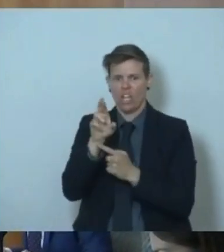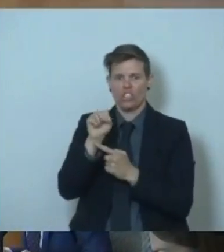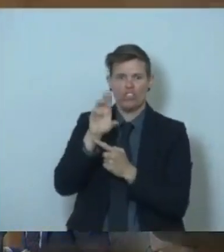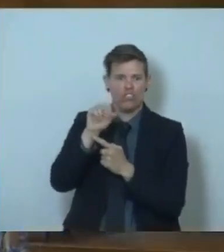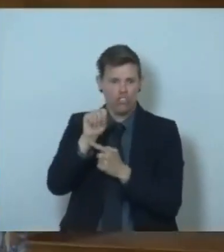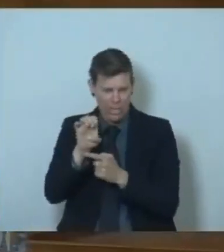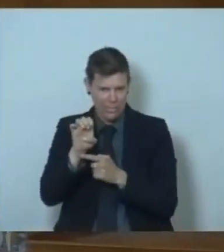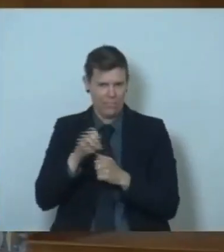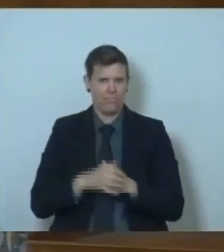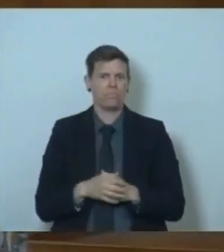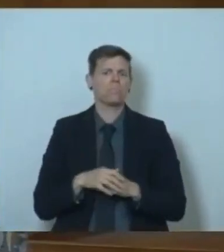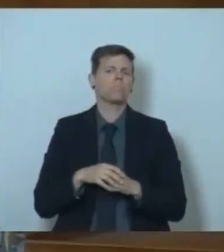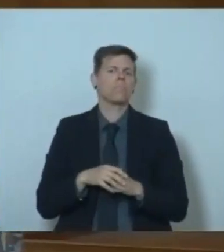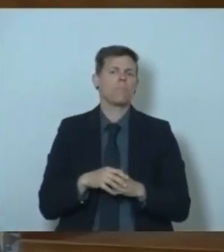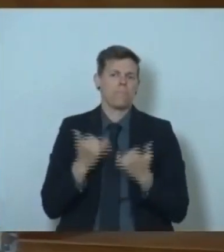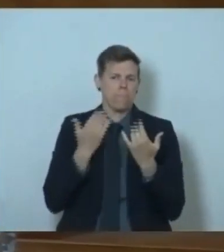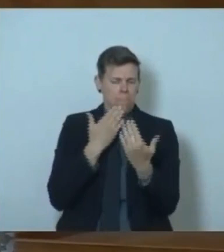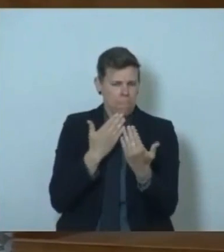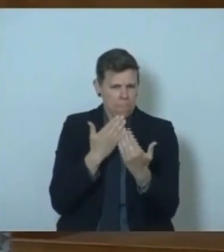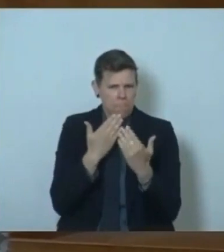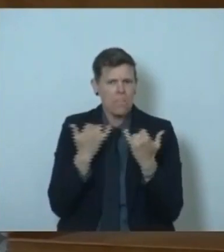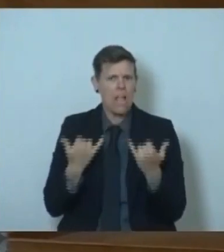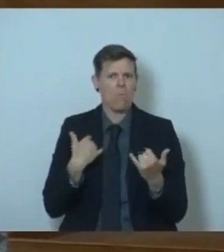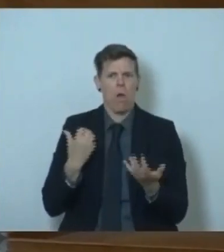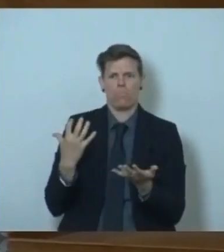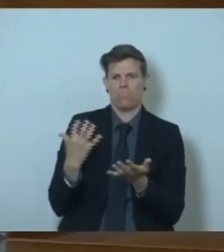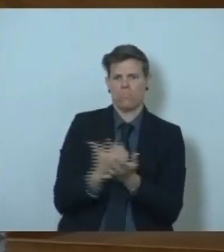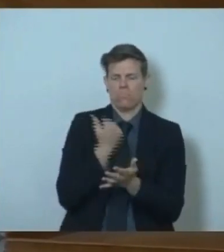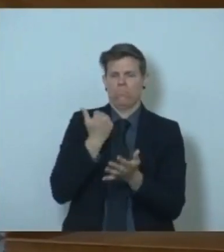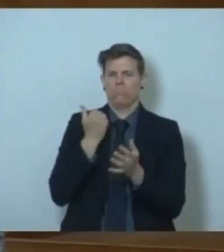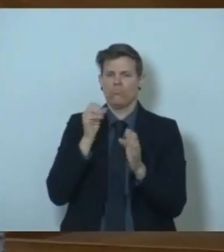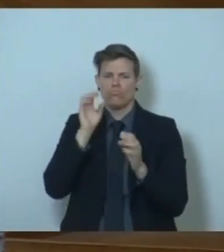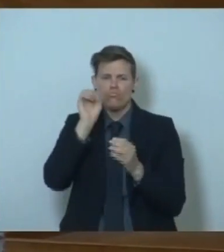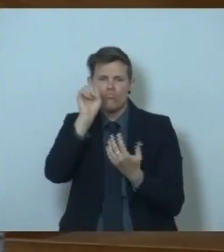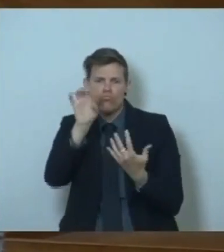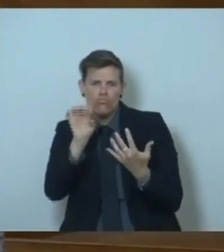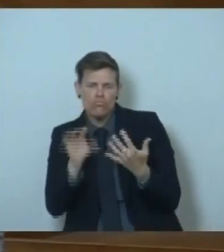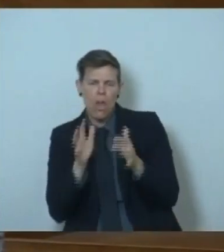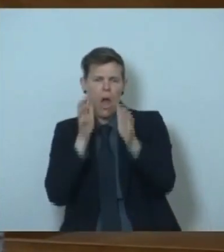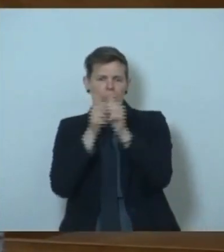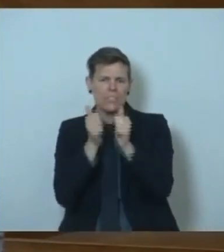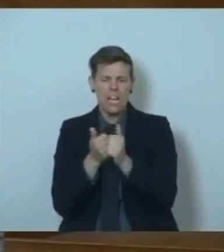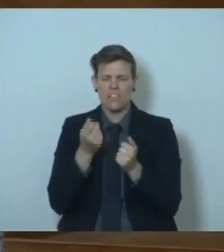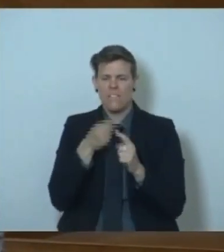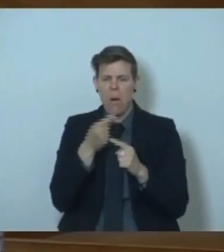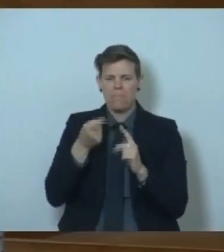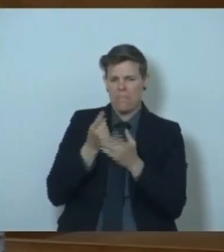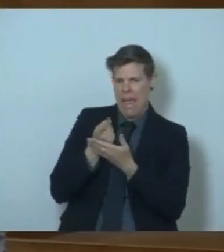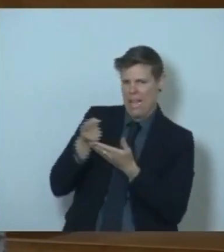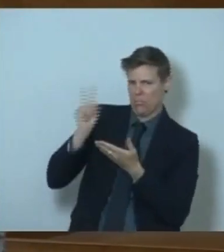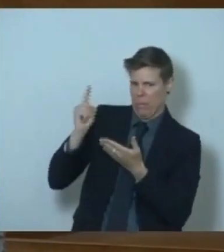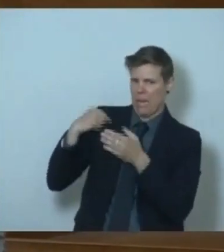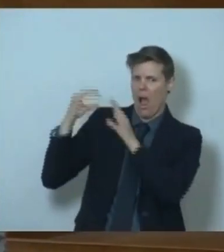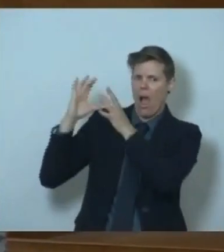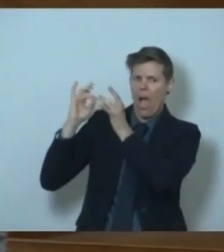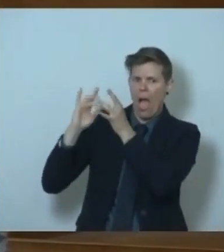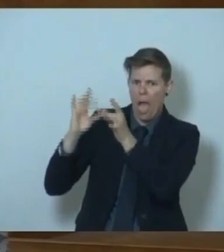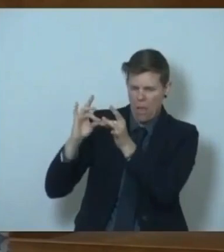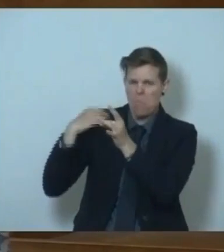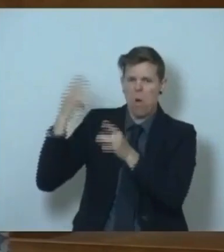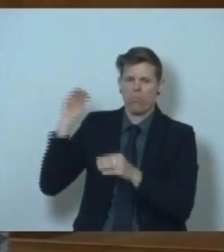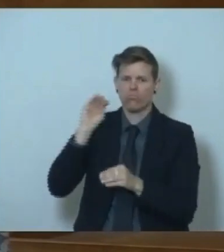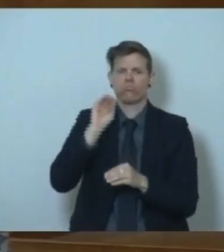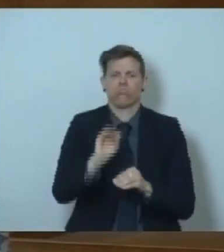a couple things we talked about last week as well to give you updates there. We're going to talk a little bit about the role of science in